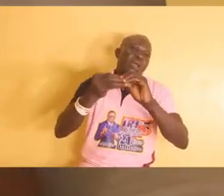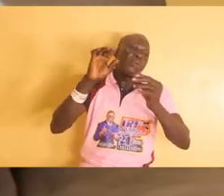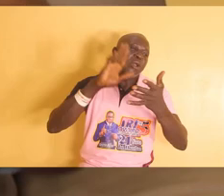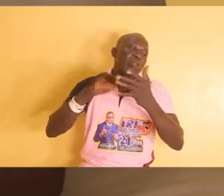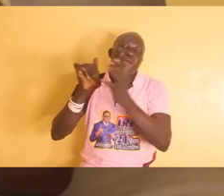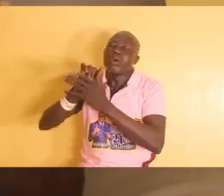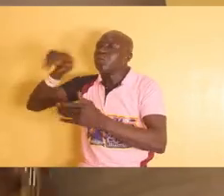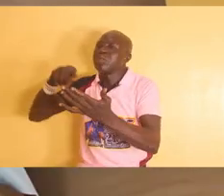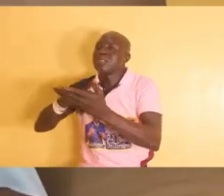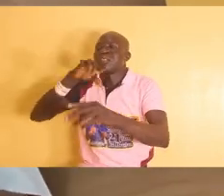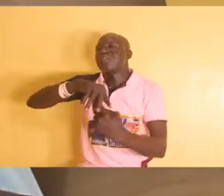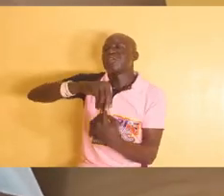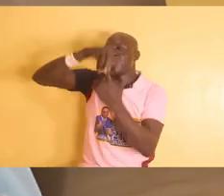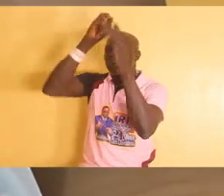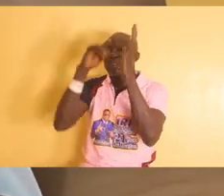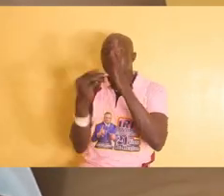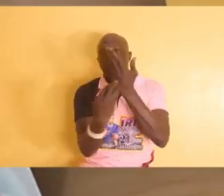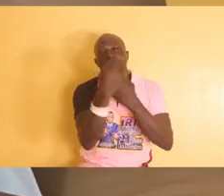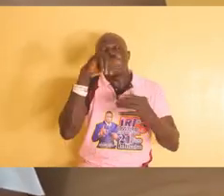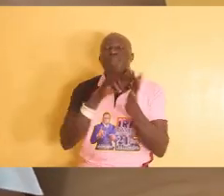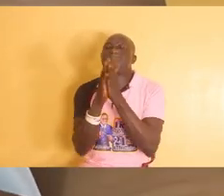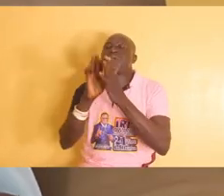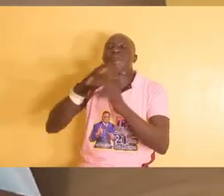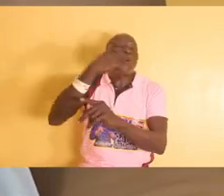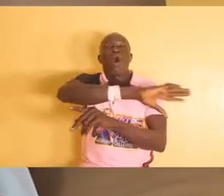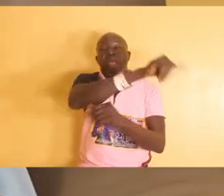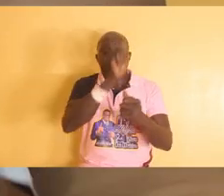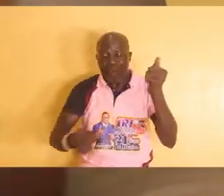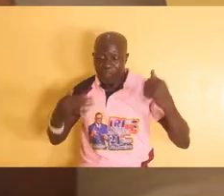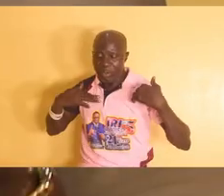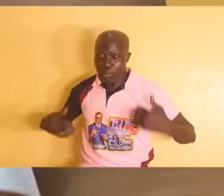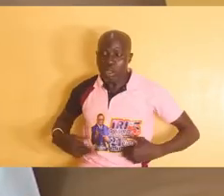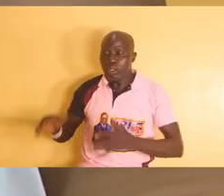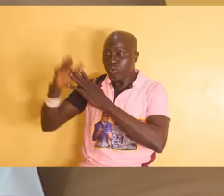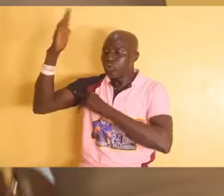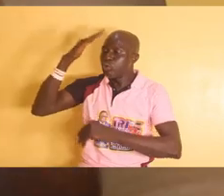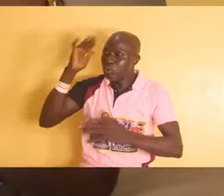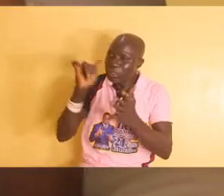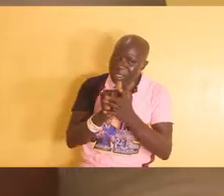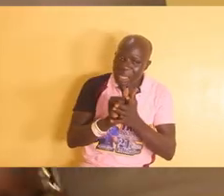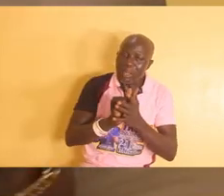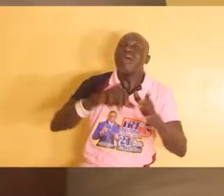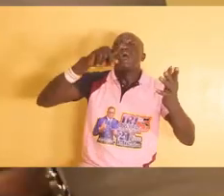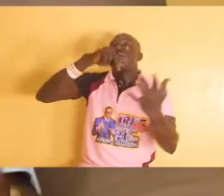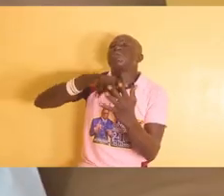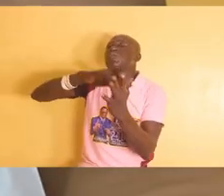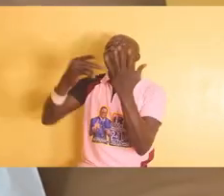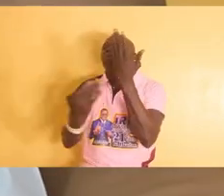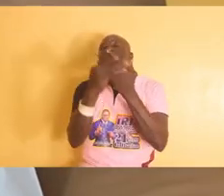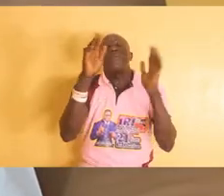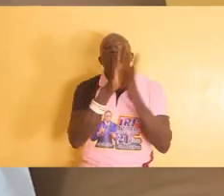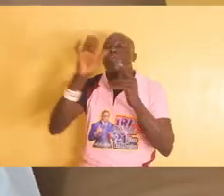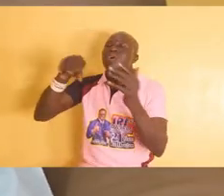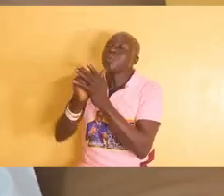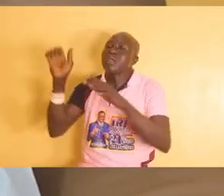call to. Tonight is a special prayer for everyone. You know that the